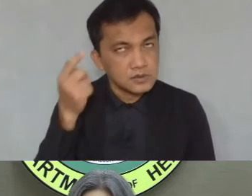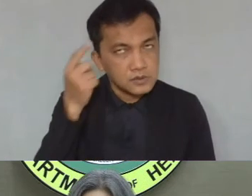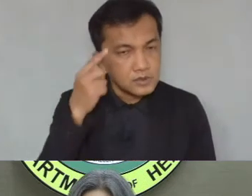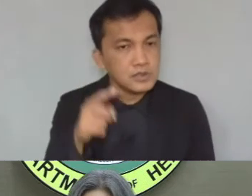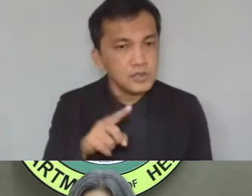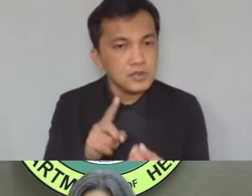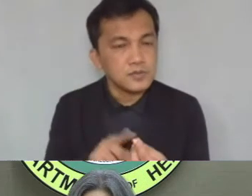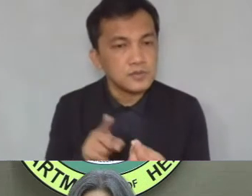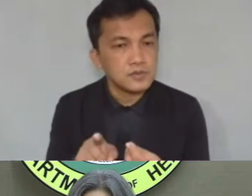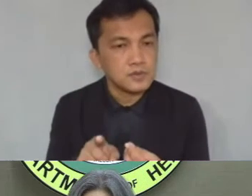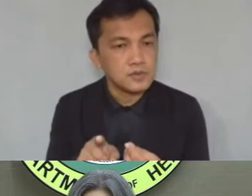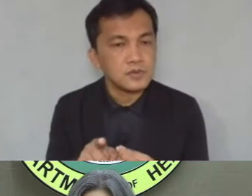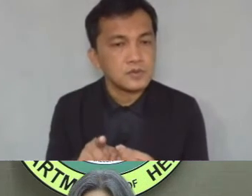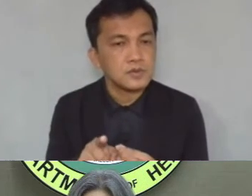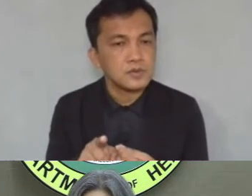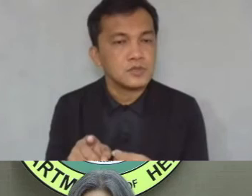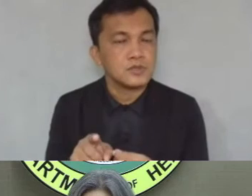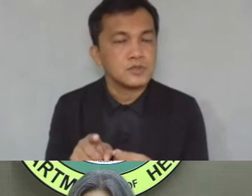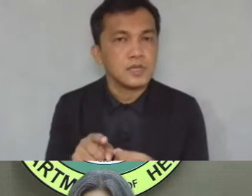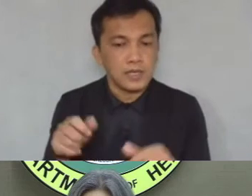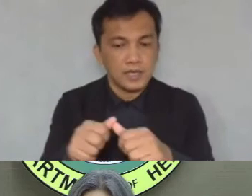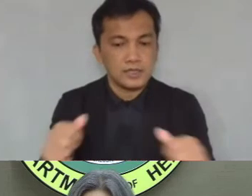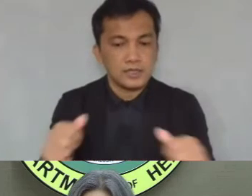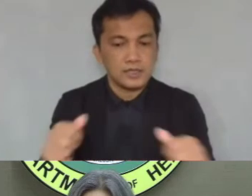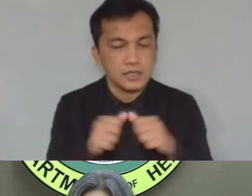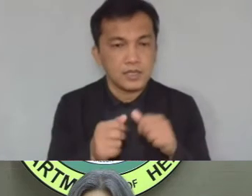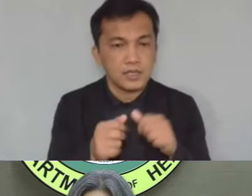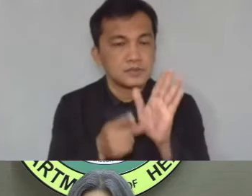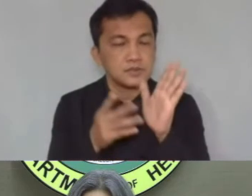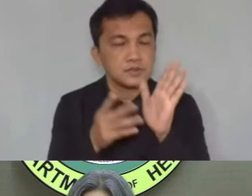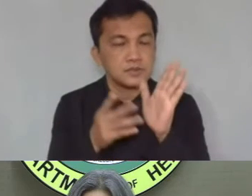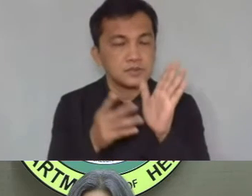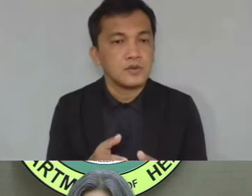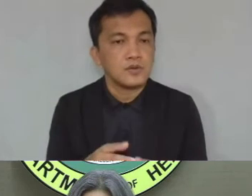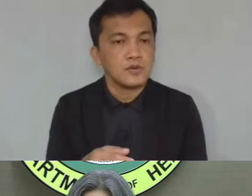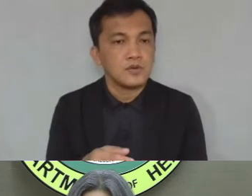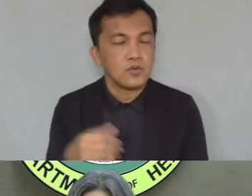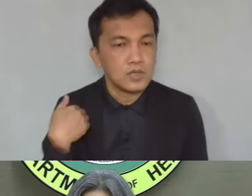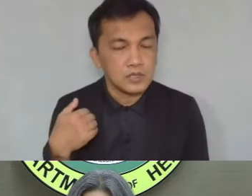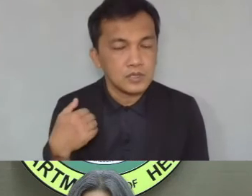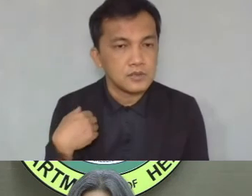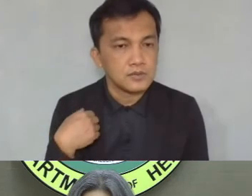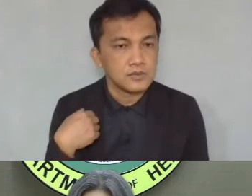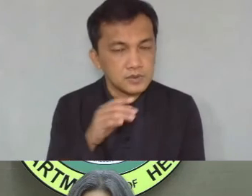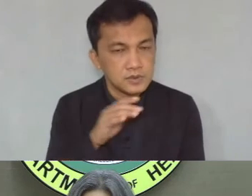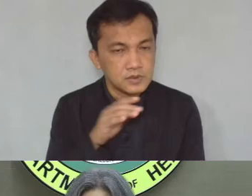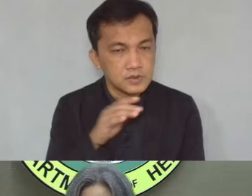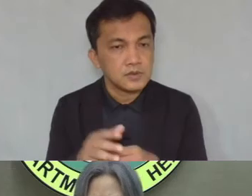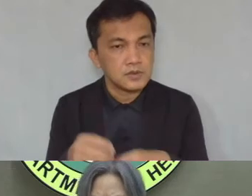second thing that I'm going to talk about is the training for what we call telepresenters. So as you Yes. know, we don't have